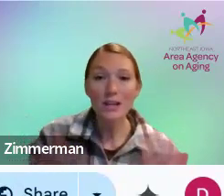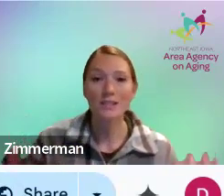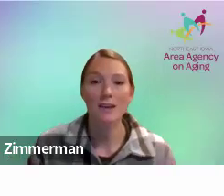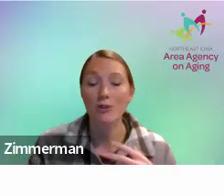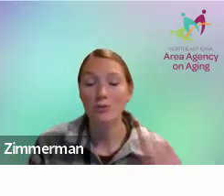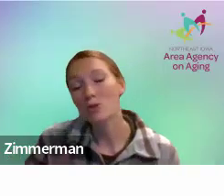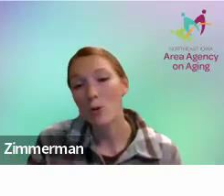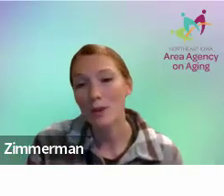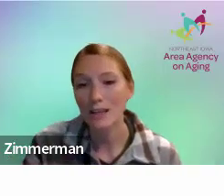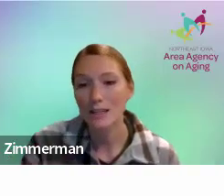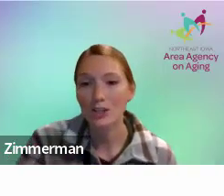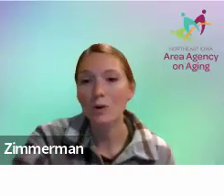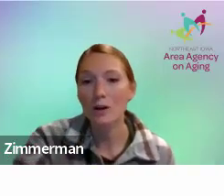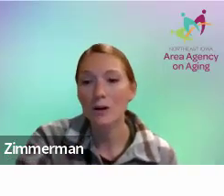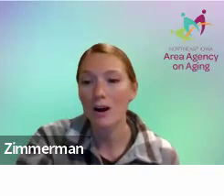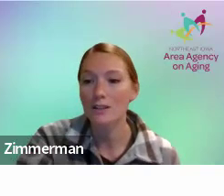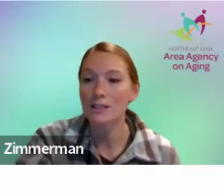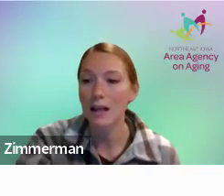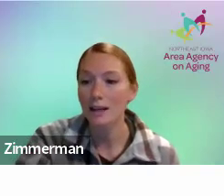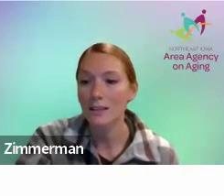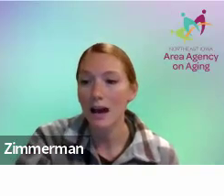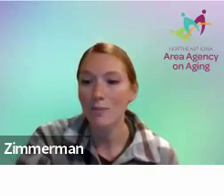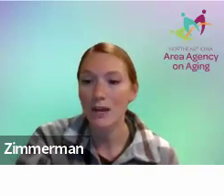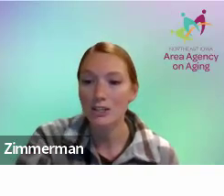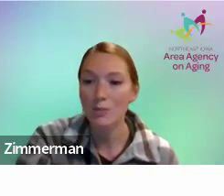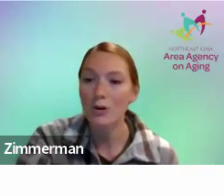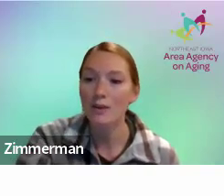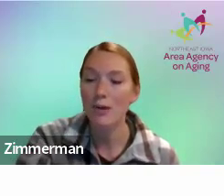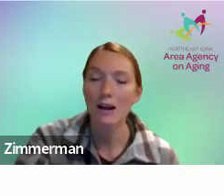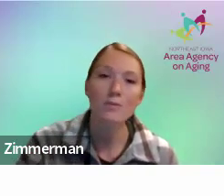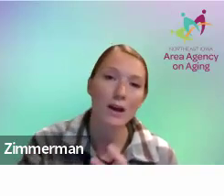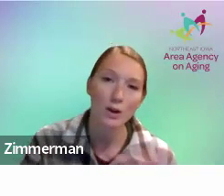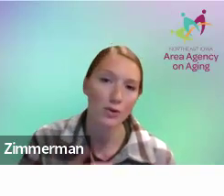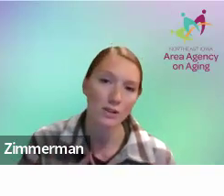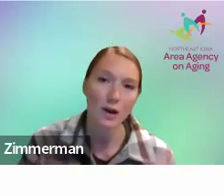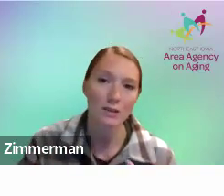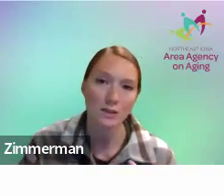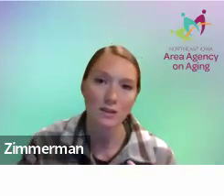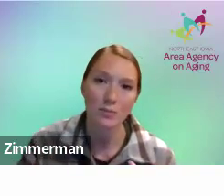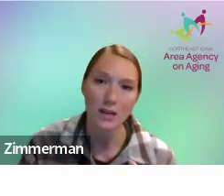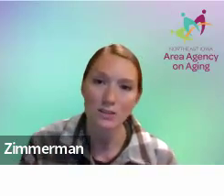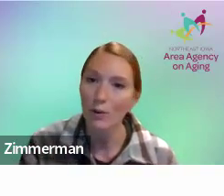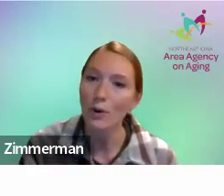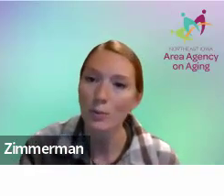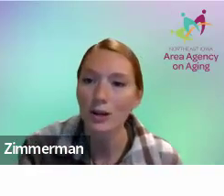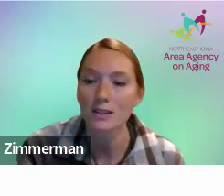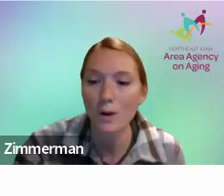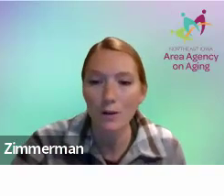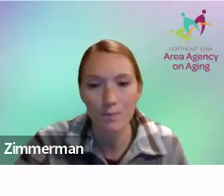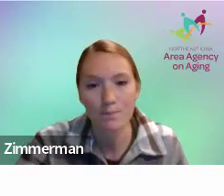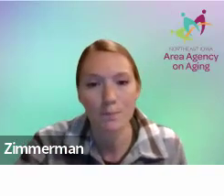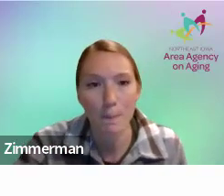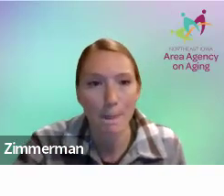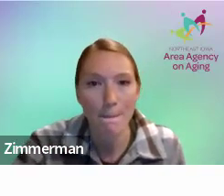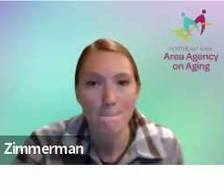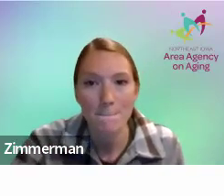You'll notice if you do open that session workbook, our slides have a page number at the bottom that corresponds with the page of the workbook as